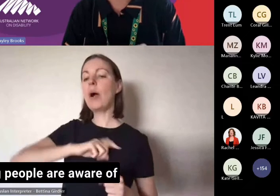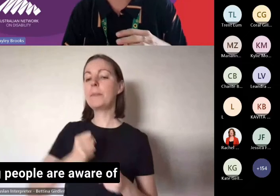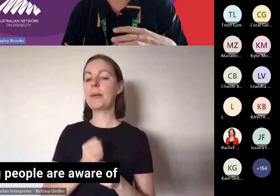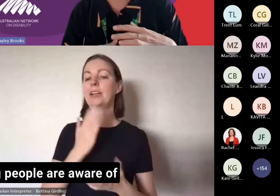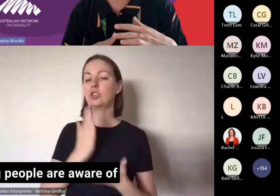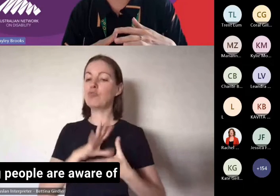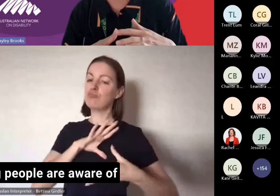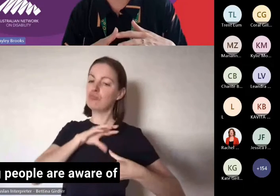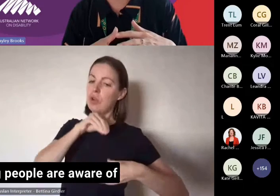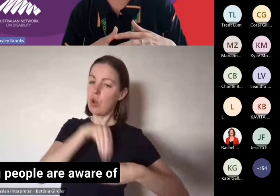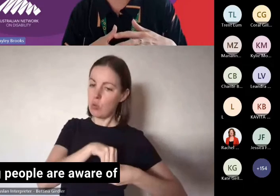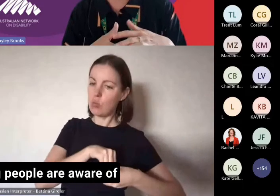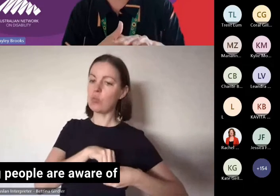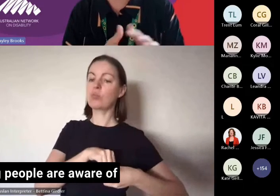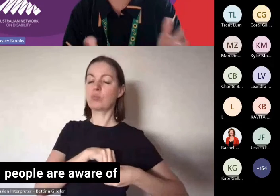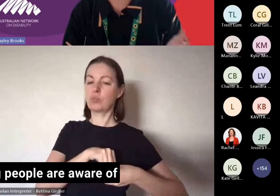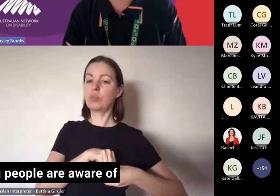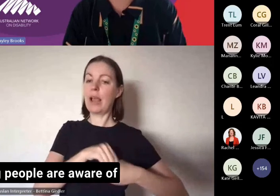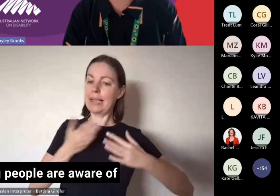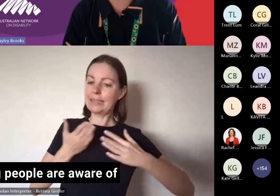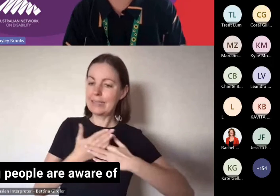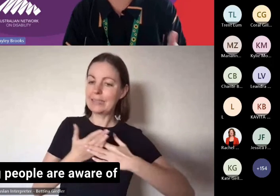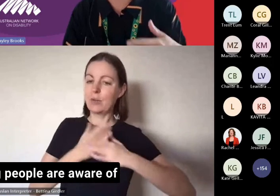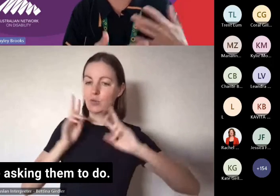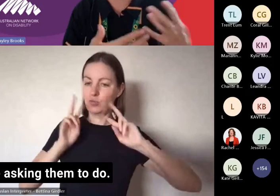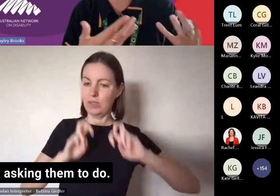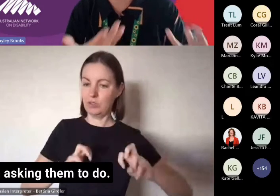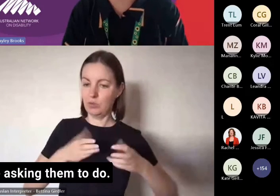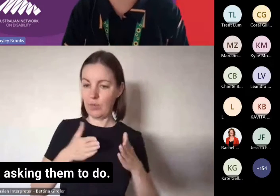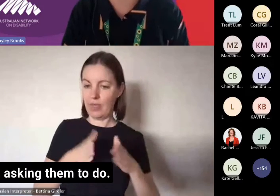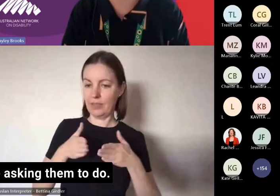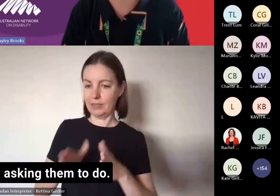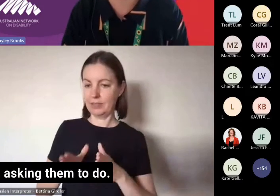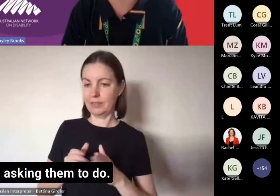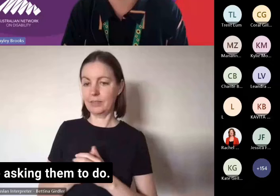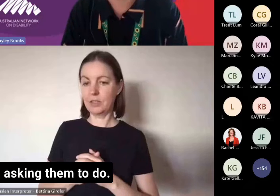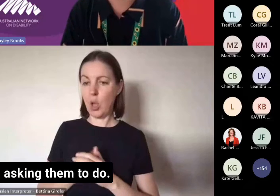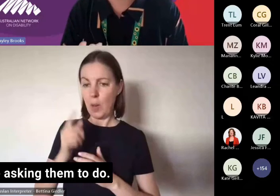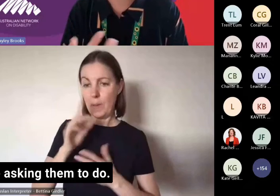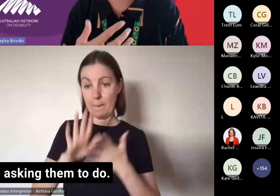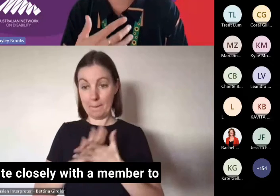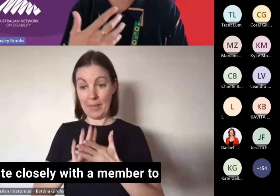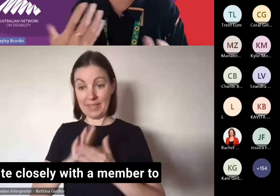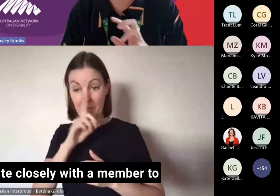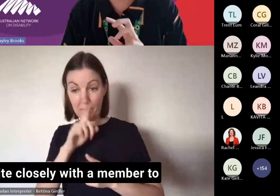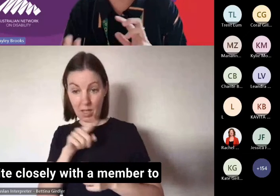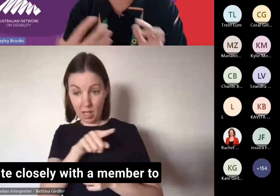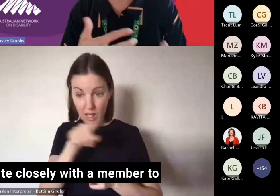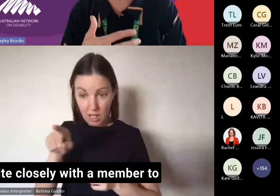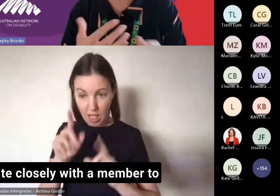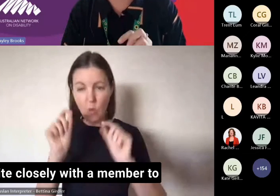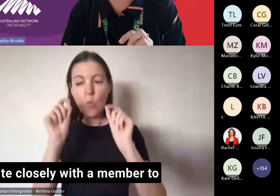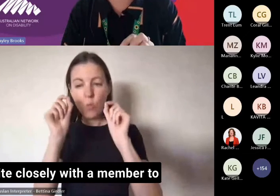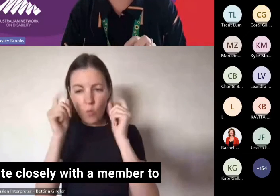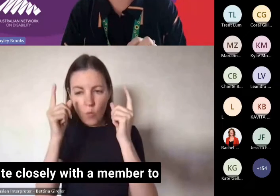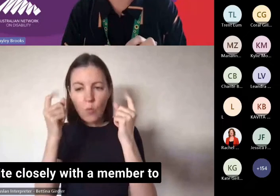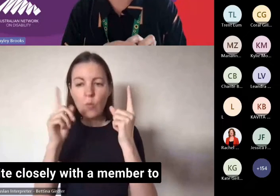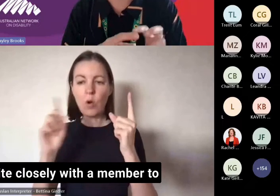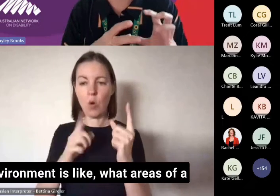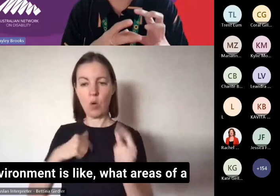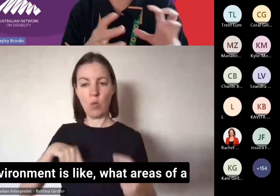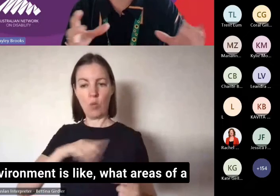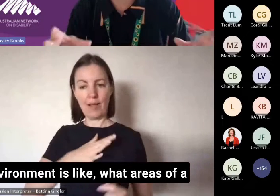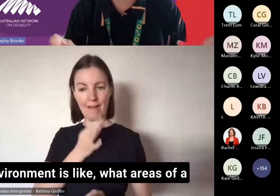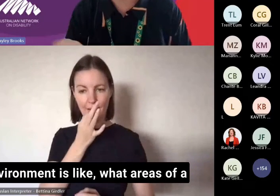So ensuring people are aware of what we're asking them to do. So we will work quite closely with a member